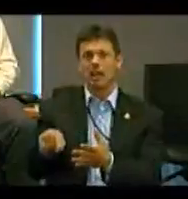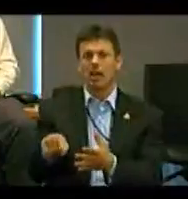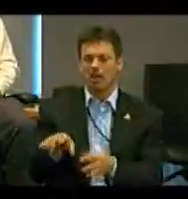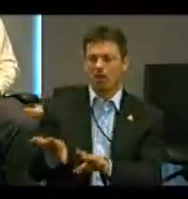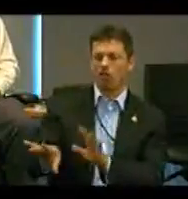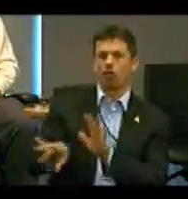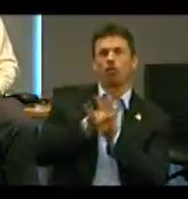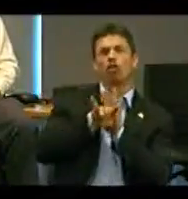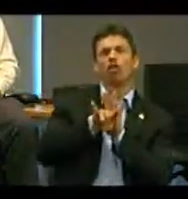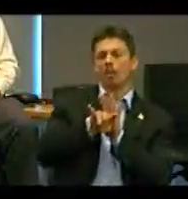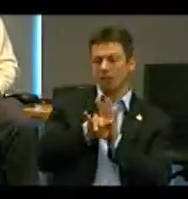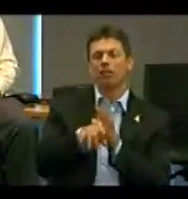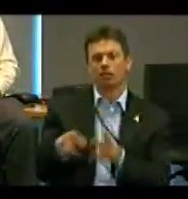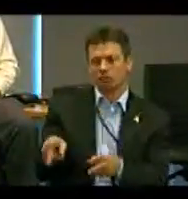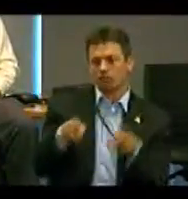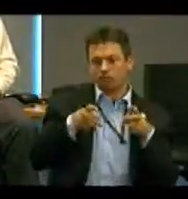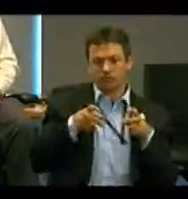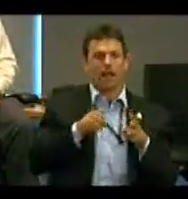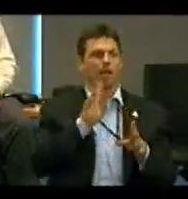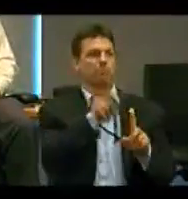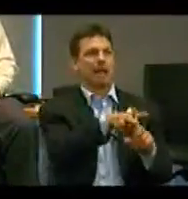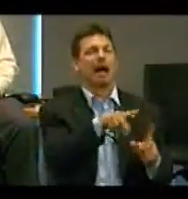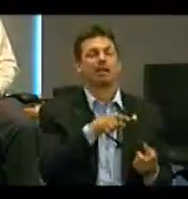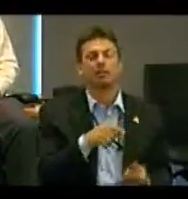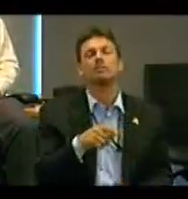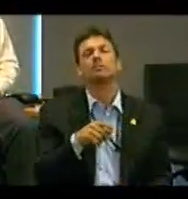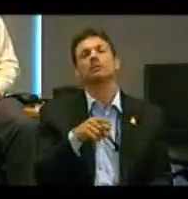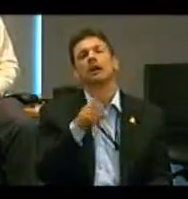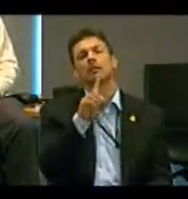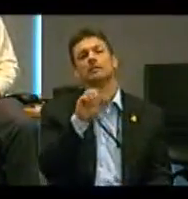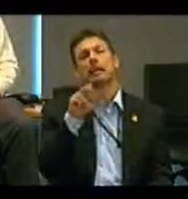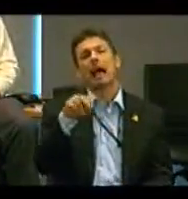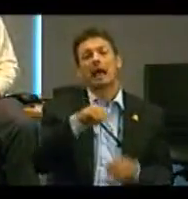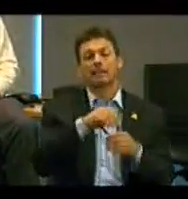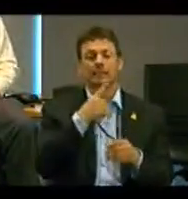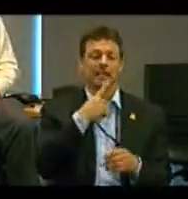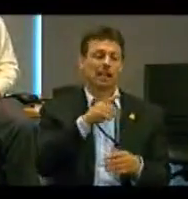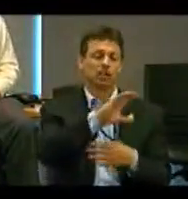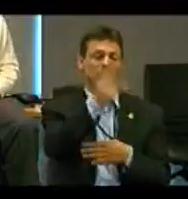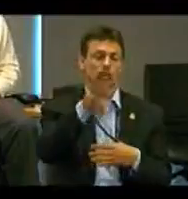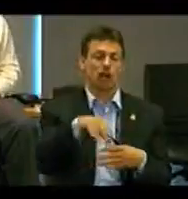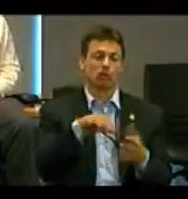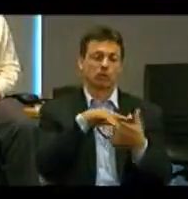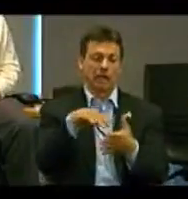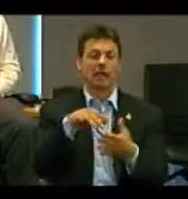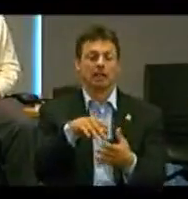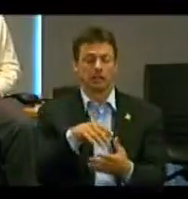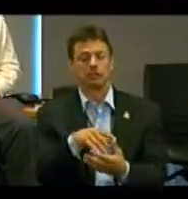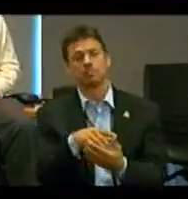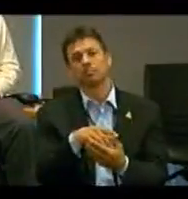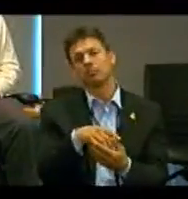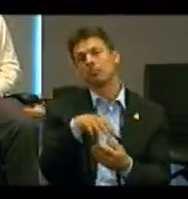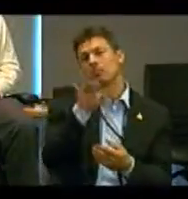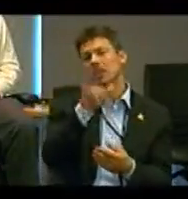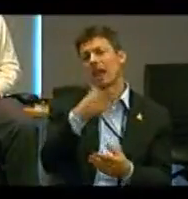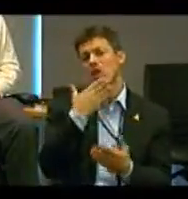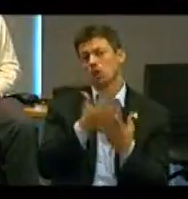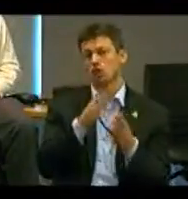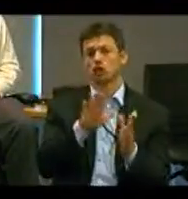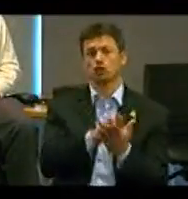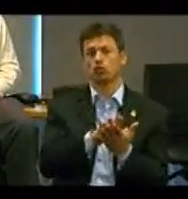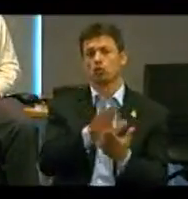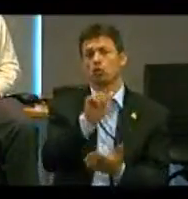us. Dan's study of Chicago showed us, well, the study he referred to showed us that good schools are